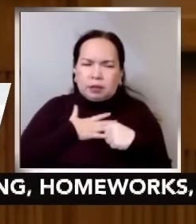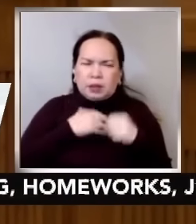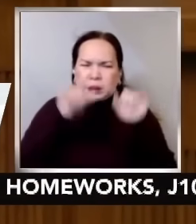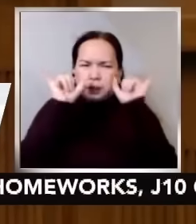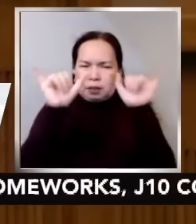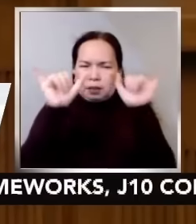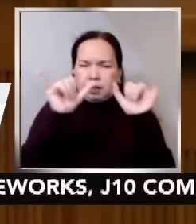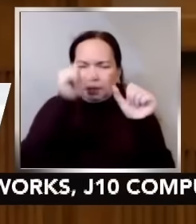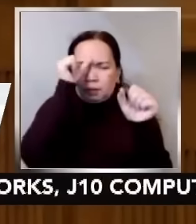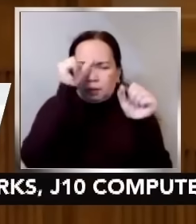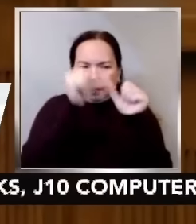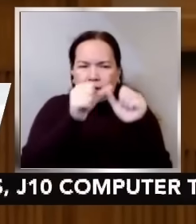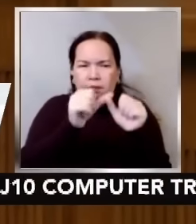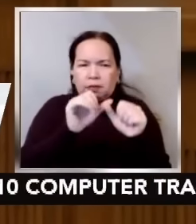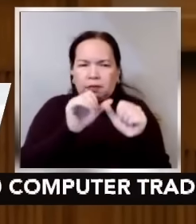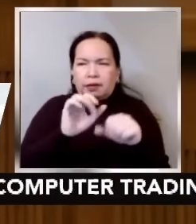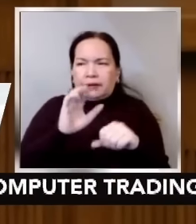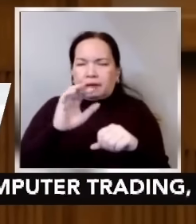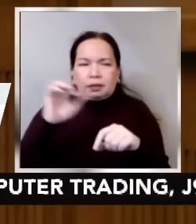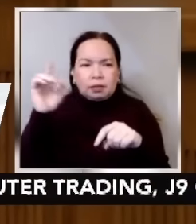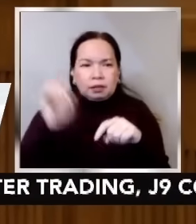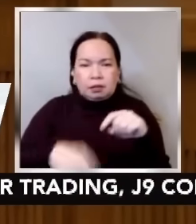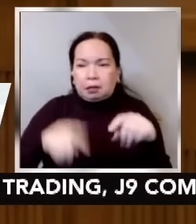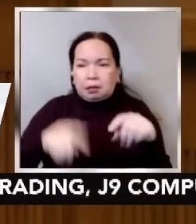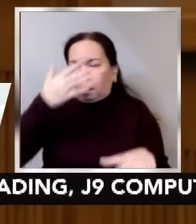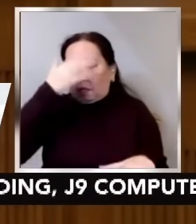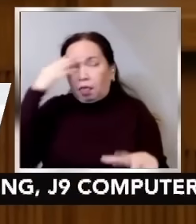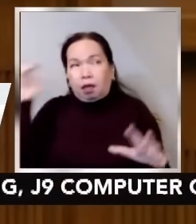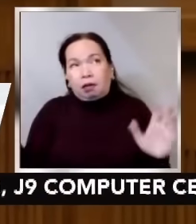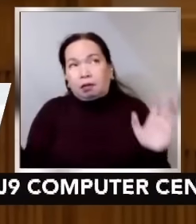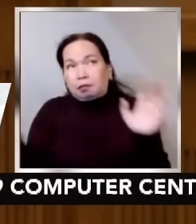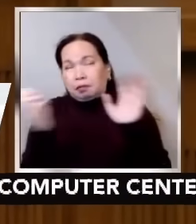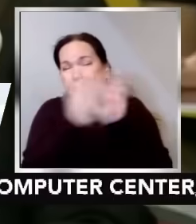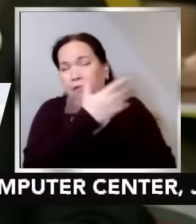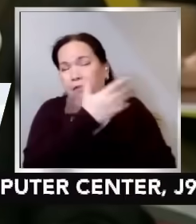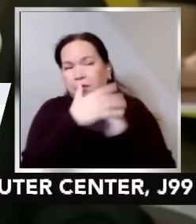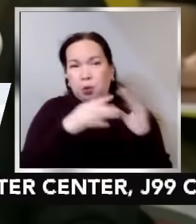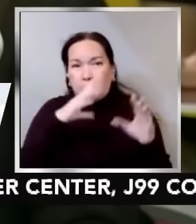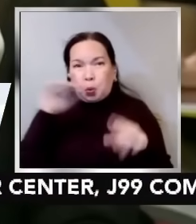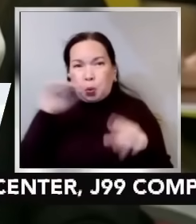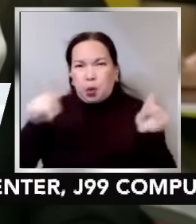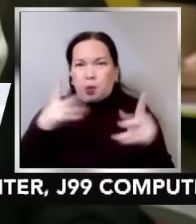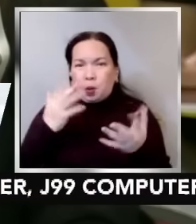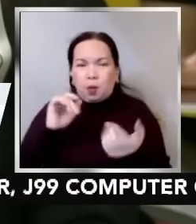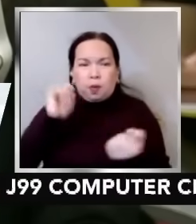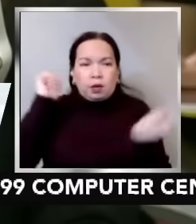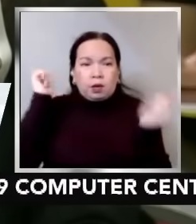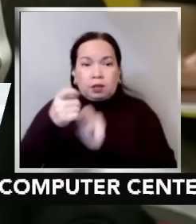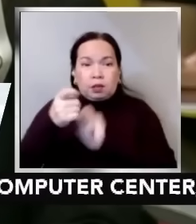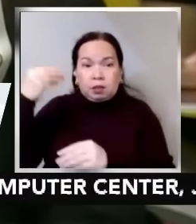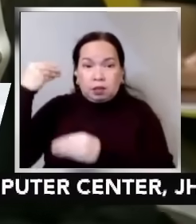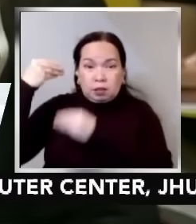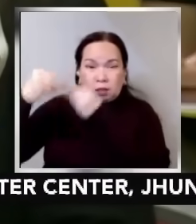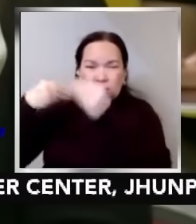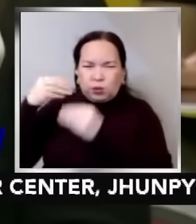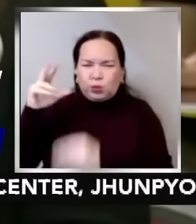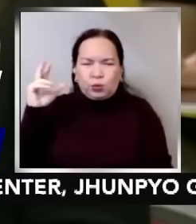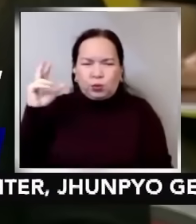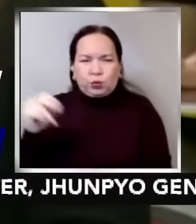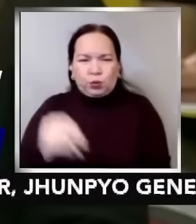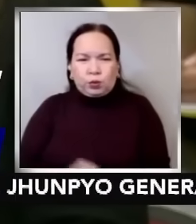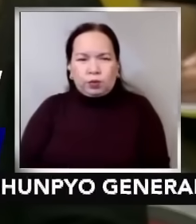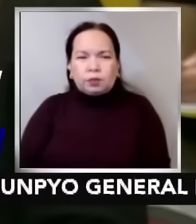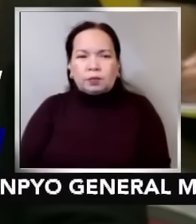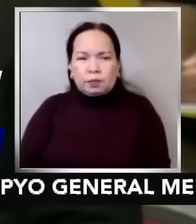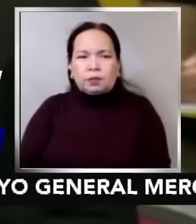rug of distortion and historical revisionism. A whole-of-nation approach is necessary. On the part of the